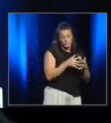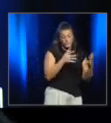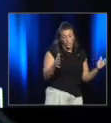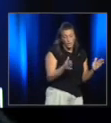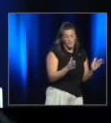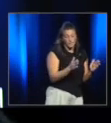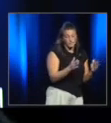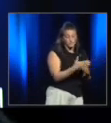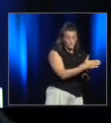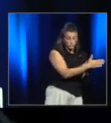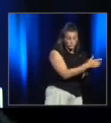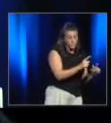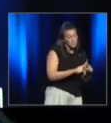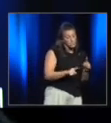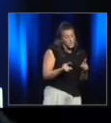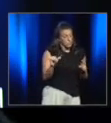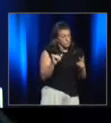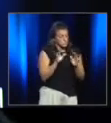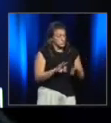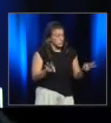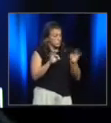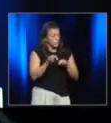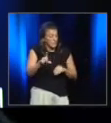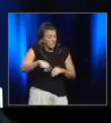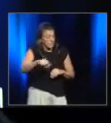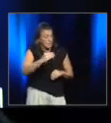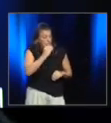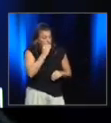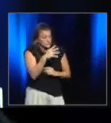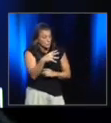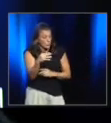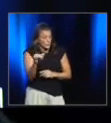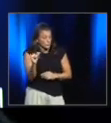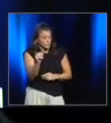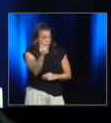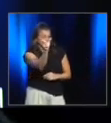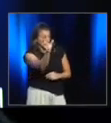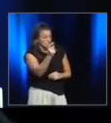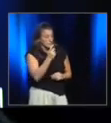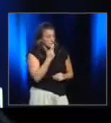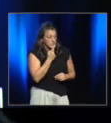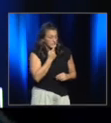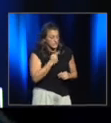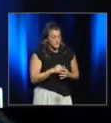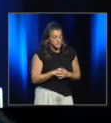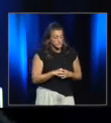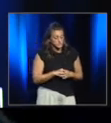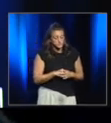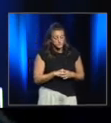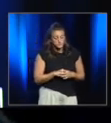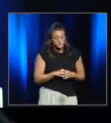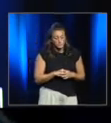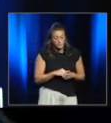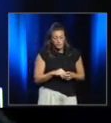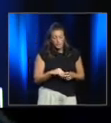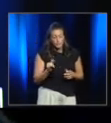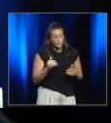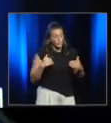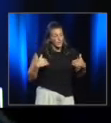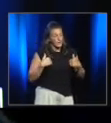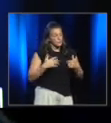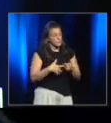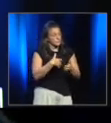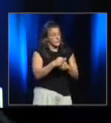doing. But the thing that's really striking, I think, is that there are these regional differences. So the animals that are in the Ross Sea, which are